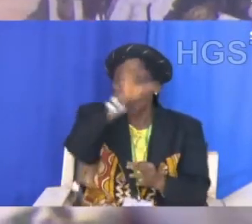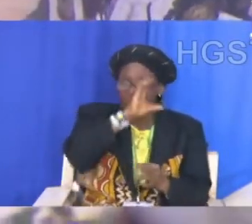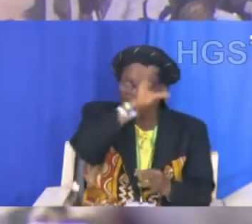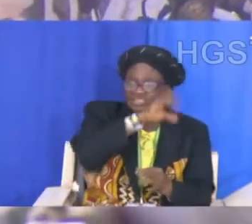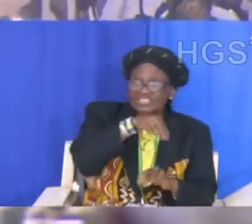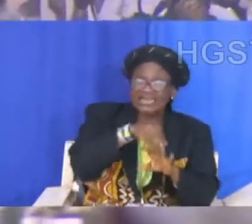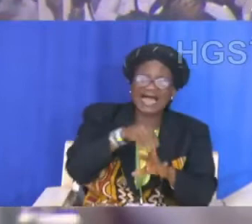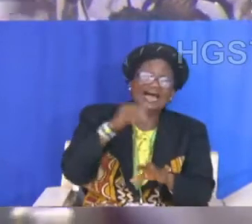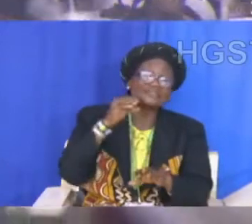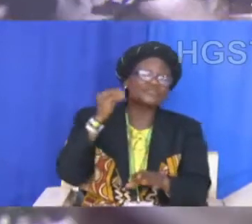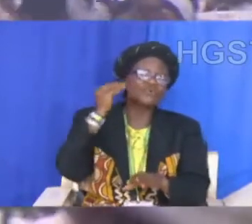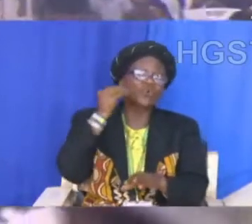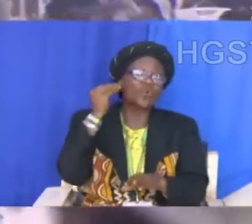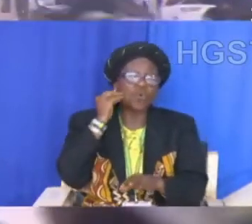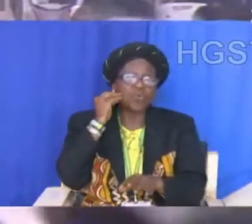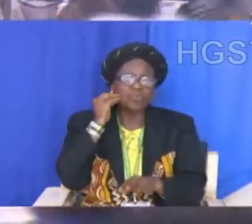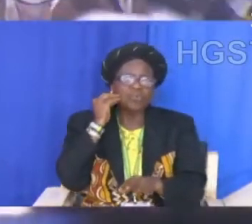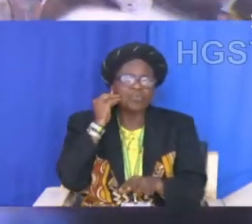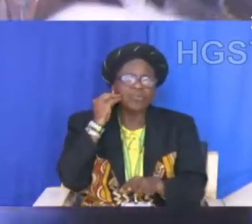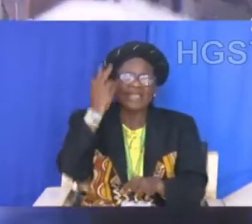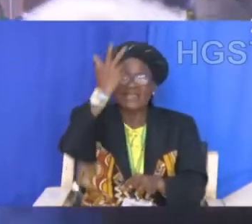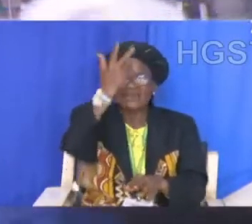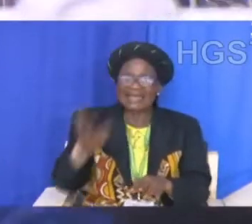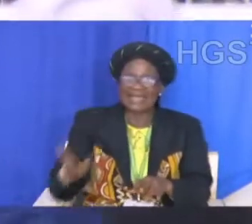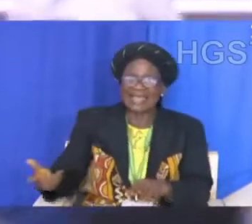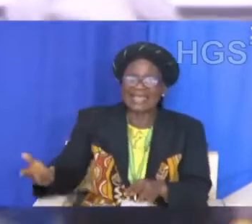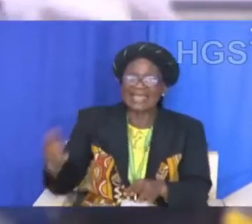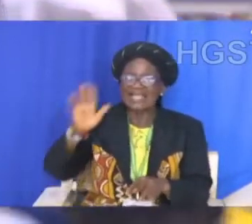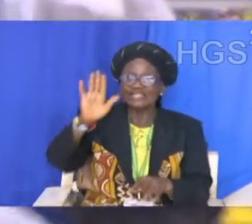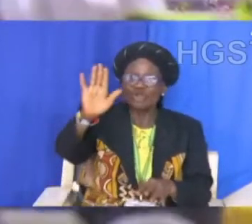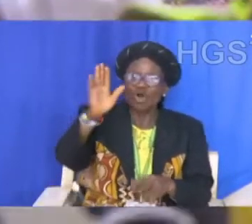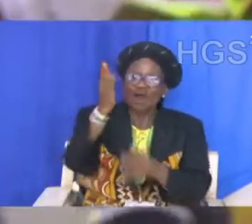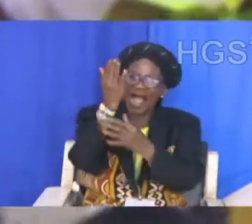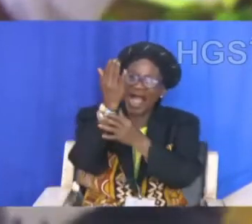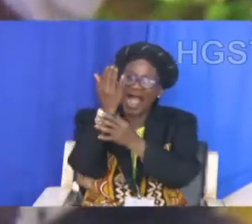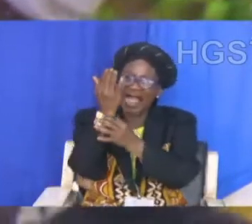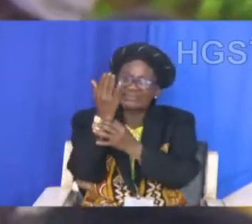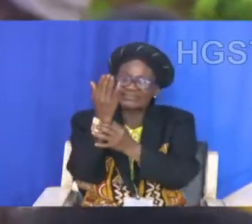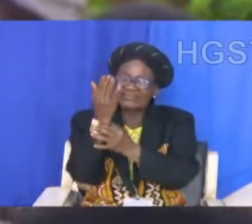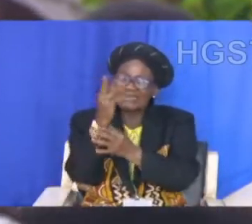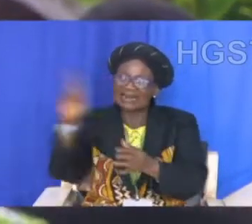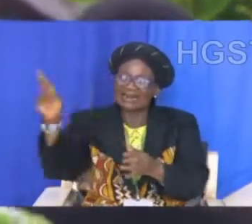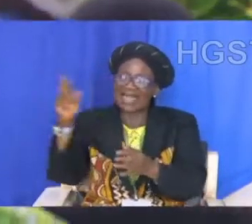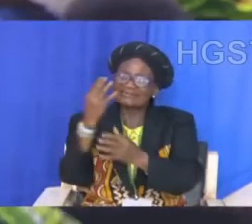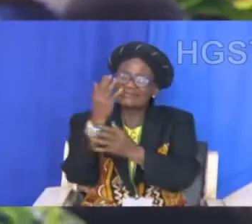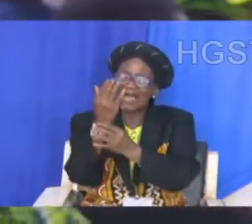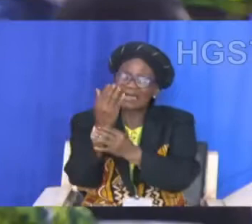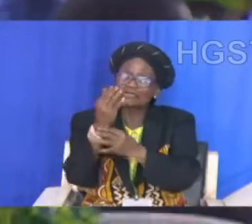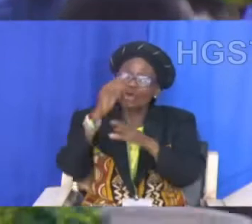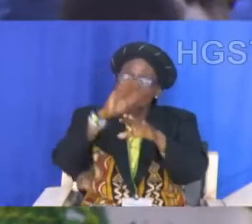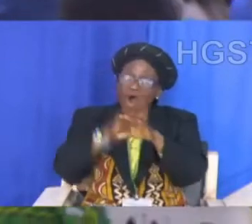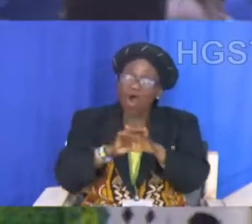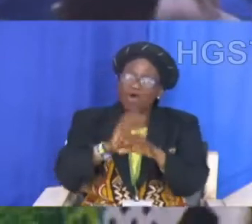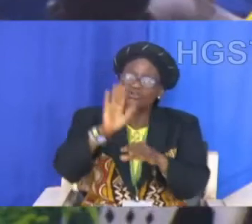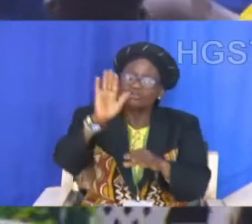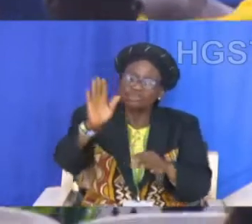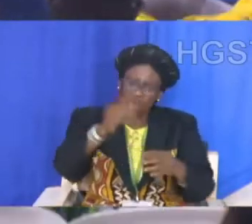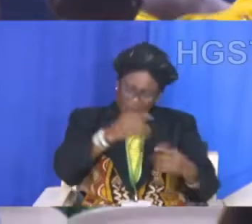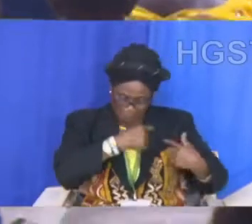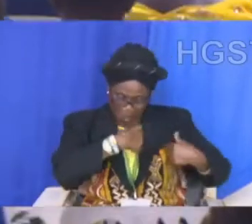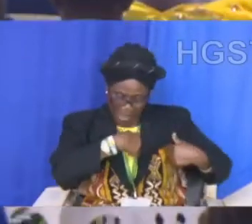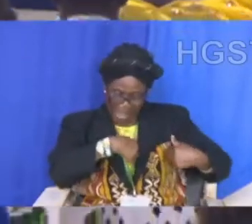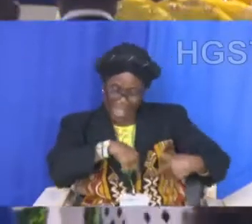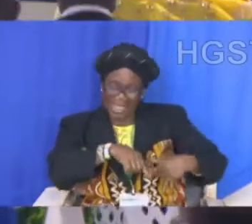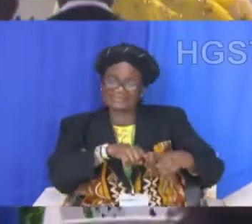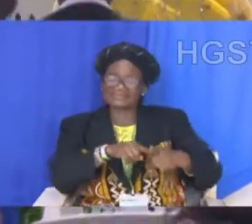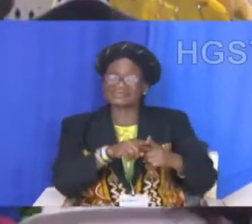Jesus? You want to become a member of the family of God? You want somebody who will take over your